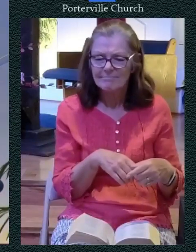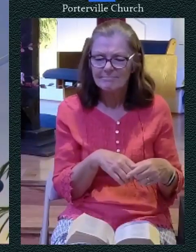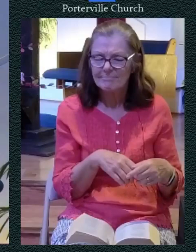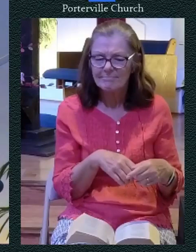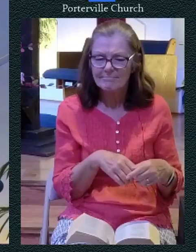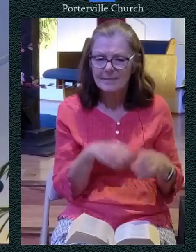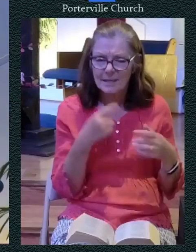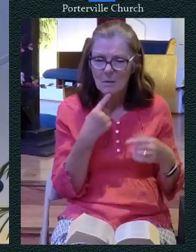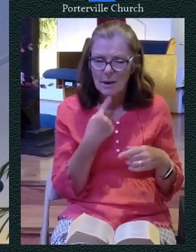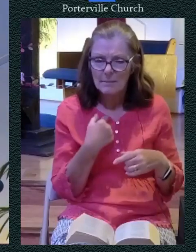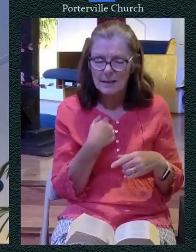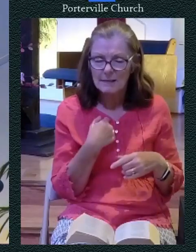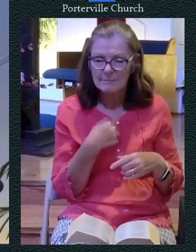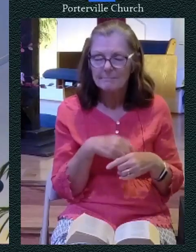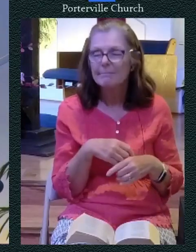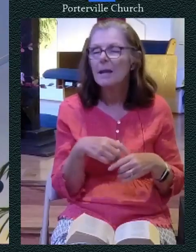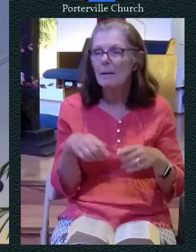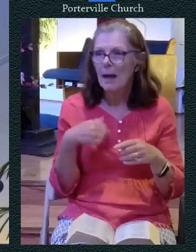Lord.